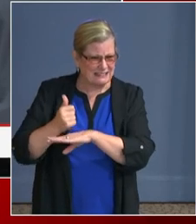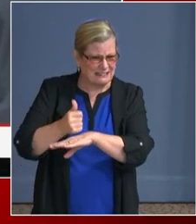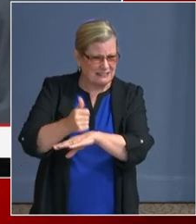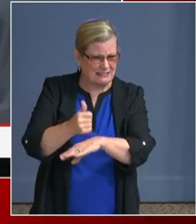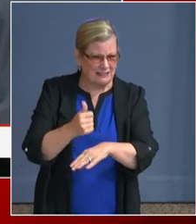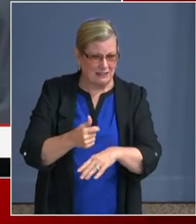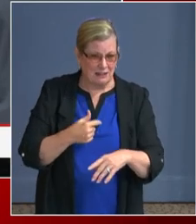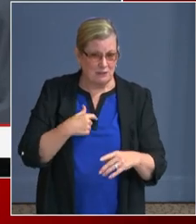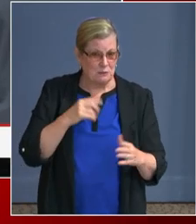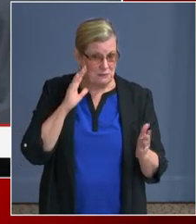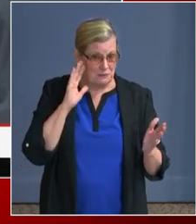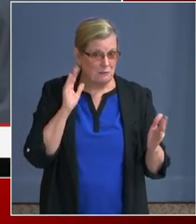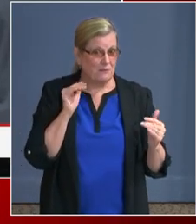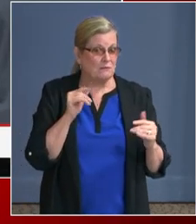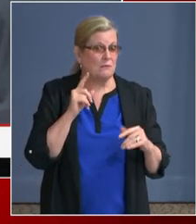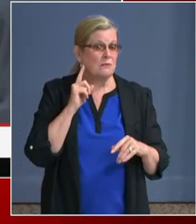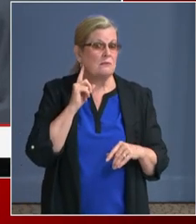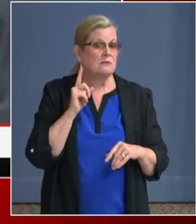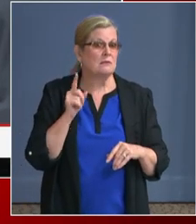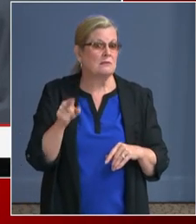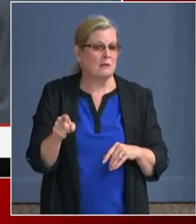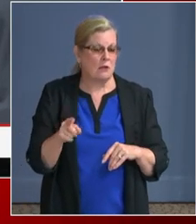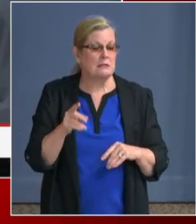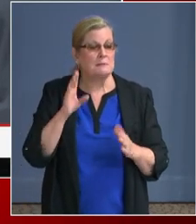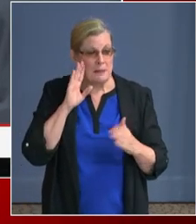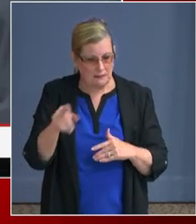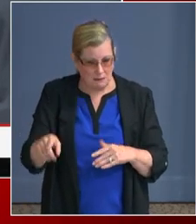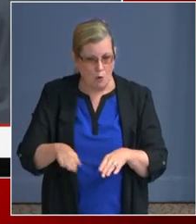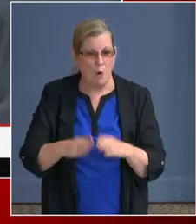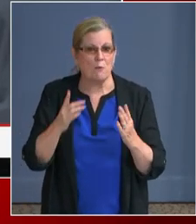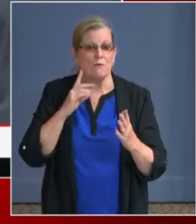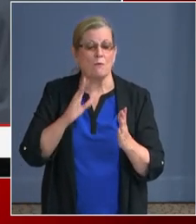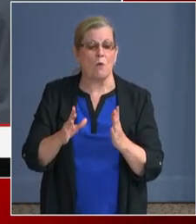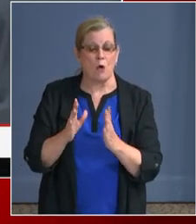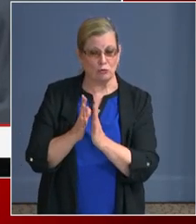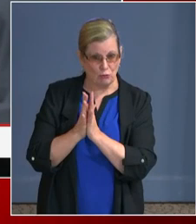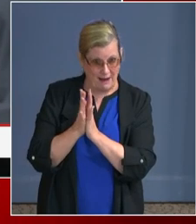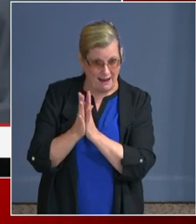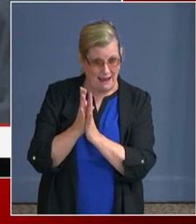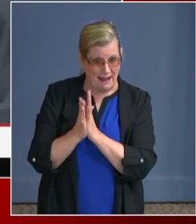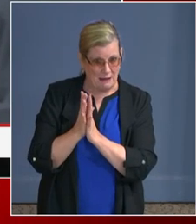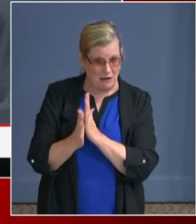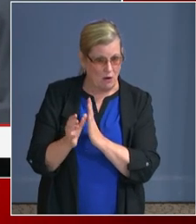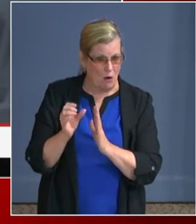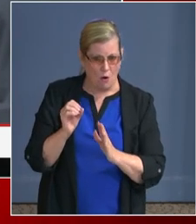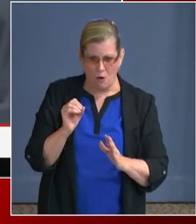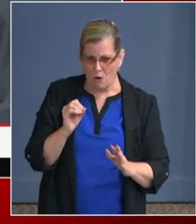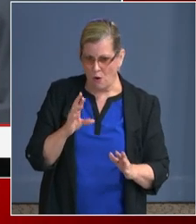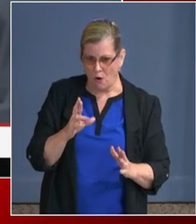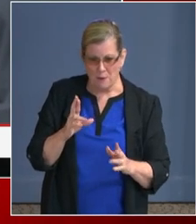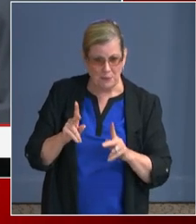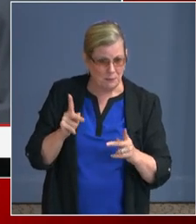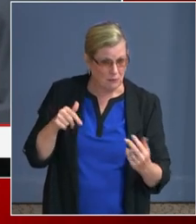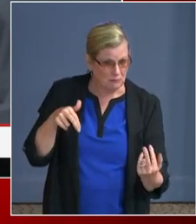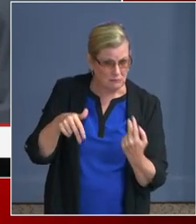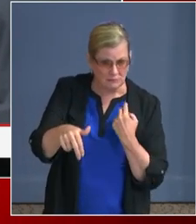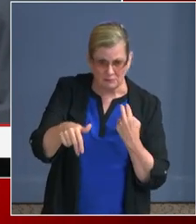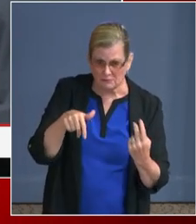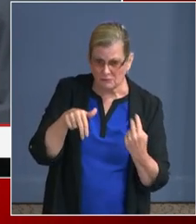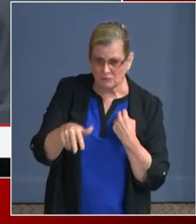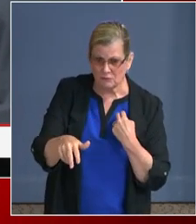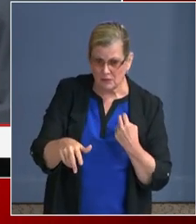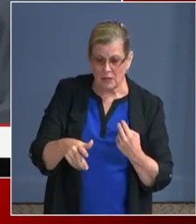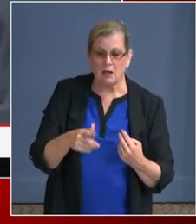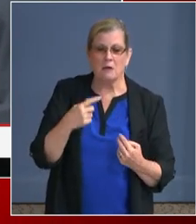open for traffic. So pedestrian, the sidewalks cleared as well? It should be open for traffic.